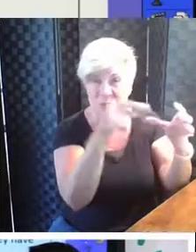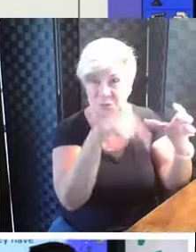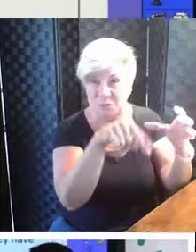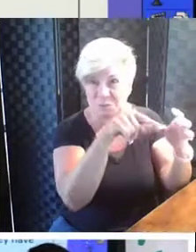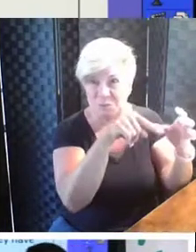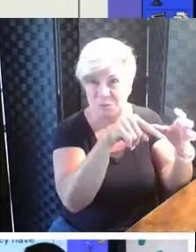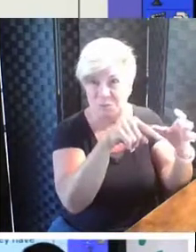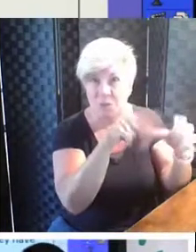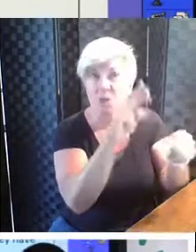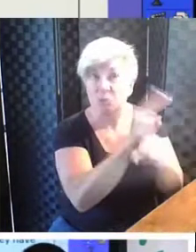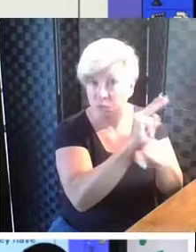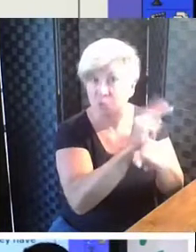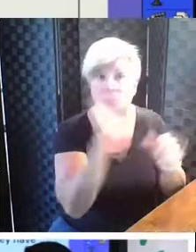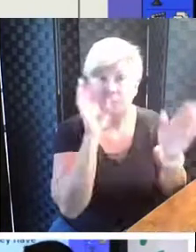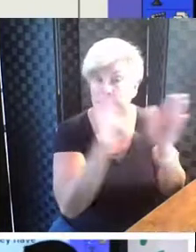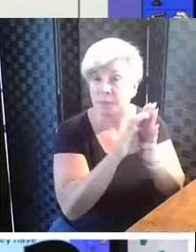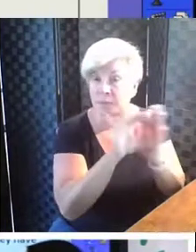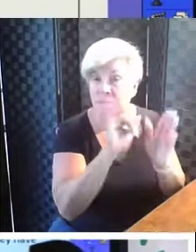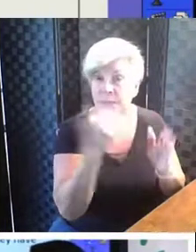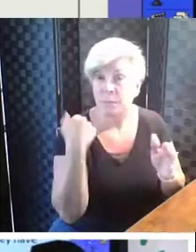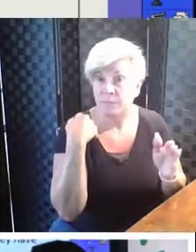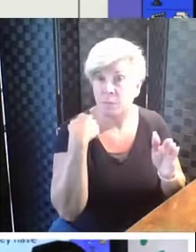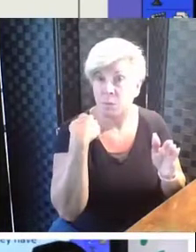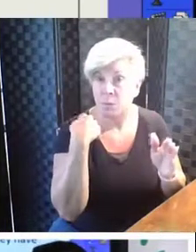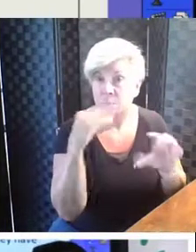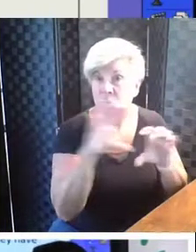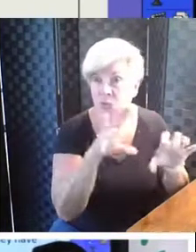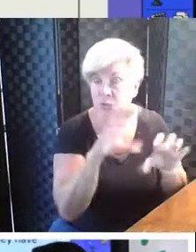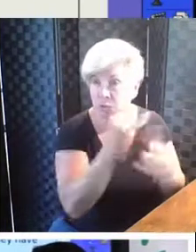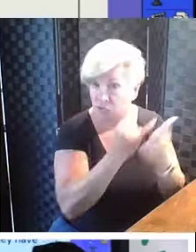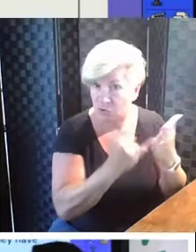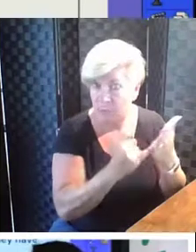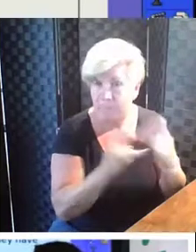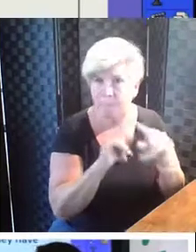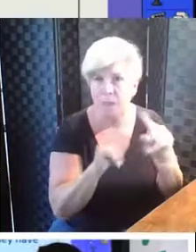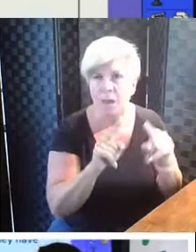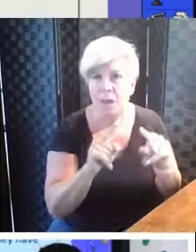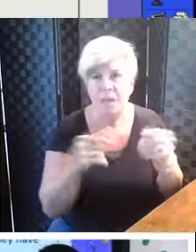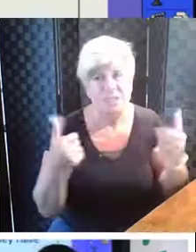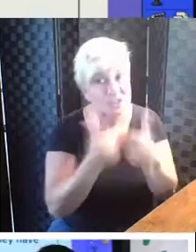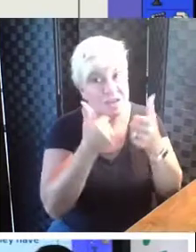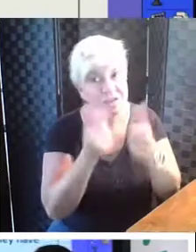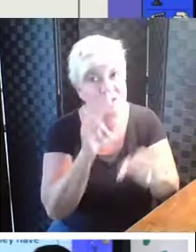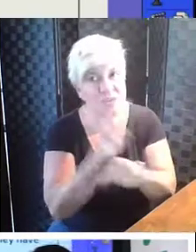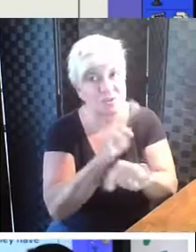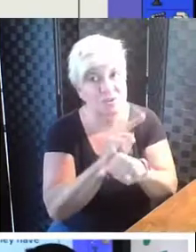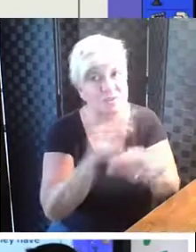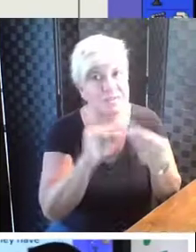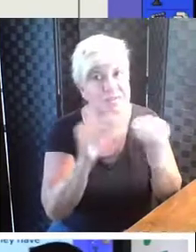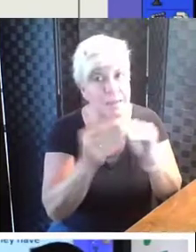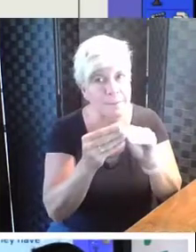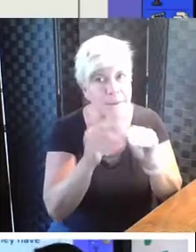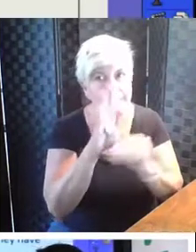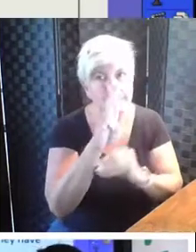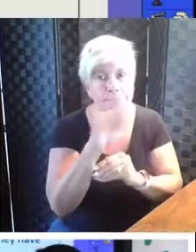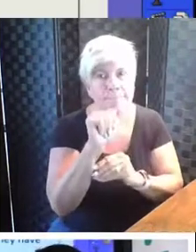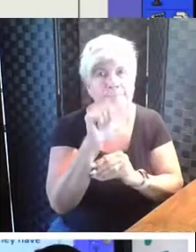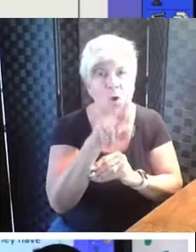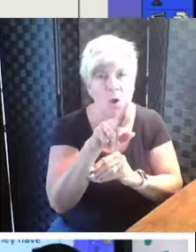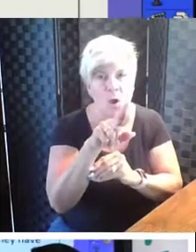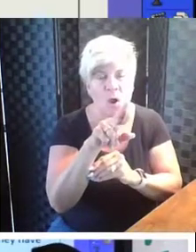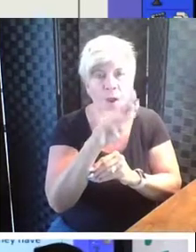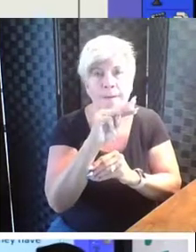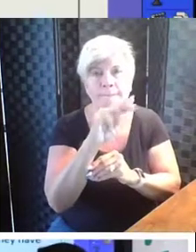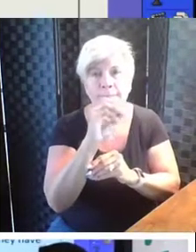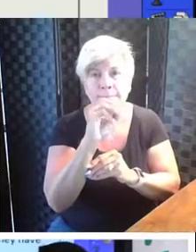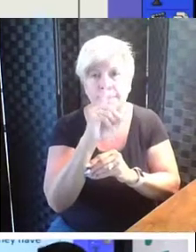Now, you can use the pictures like we did before to do your drawing, but I really challenge you to use this, what we call the bar model, because when